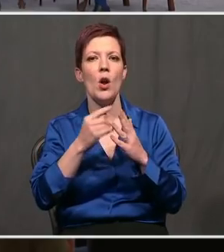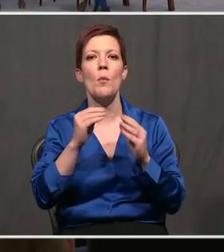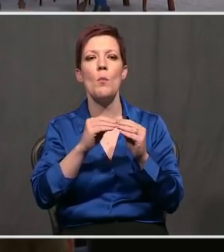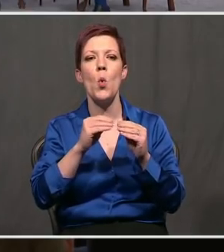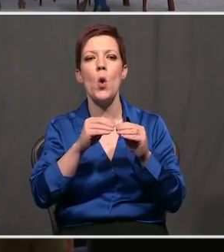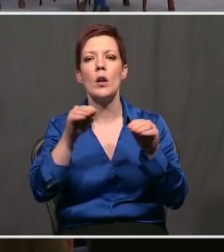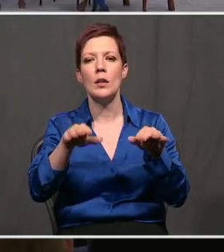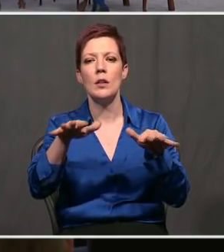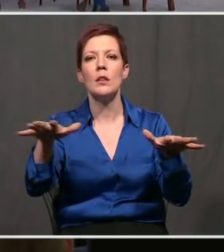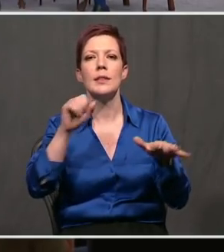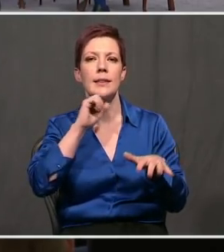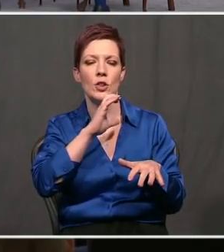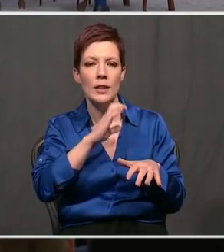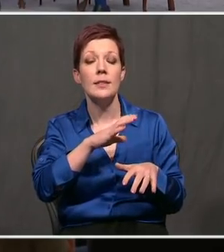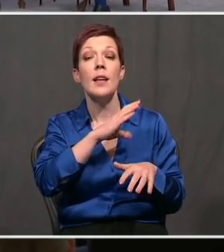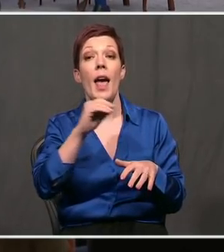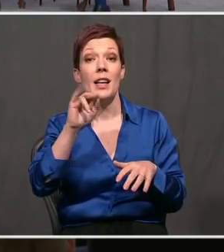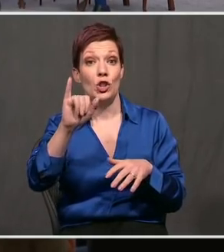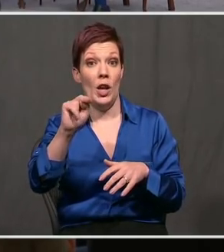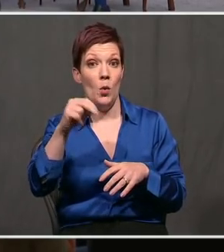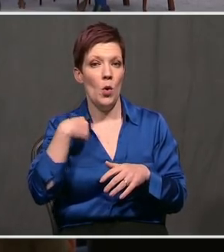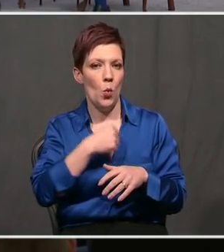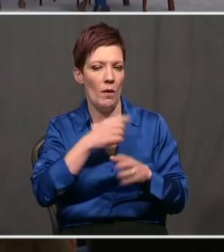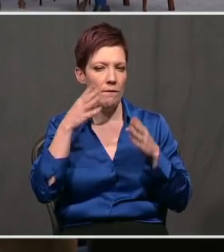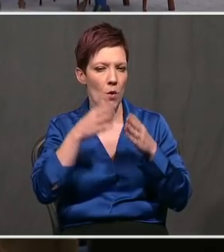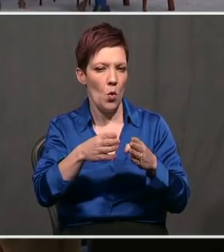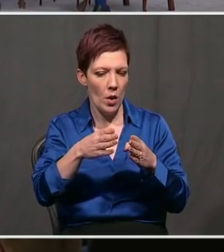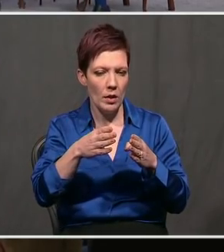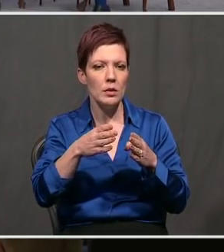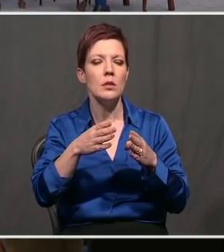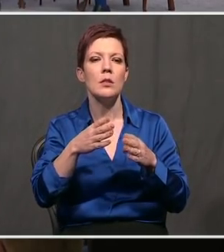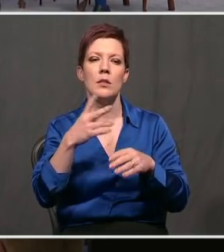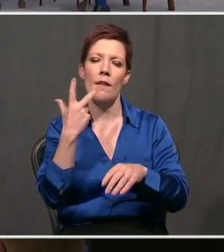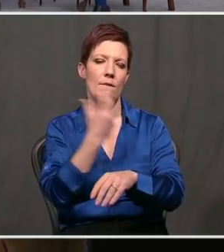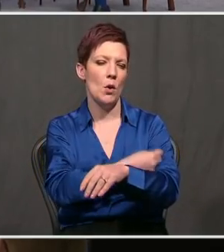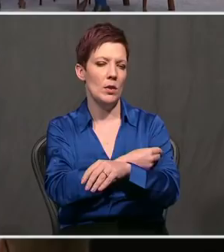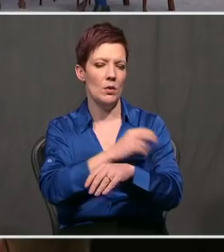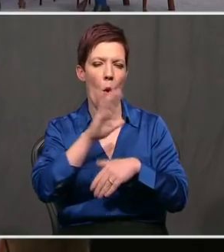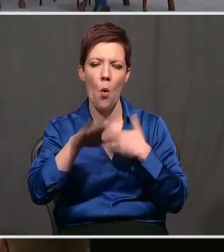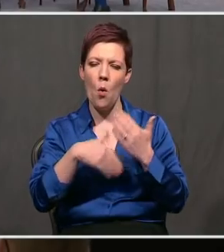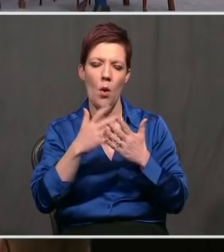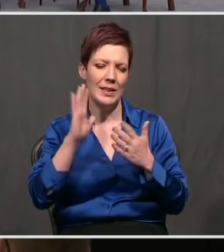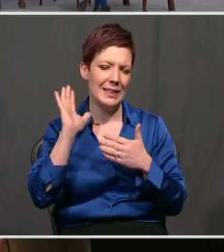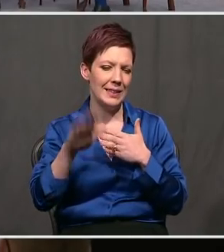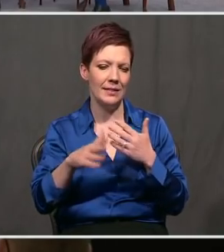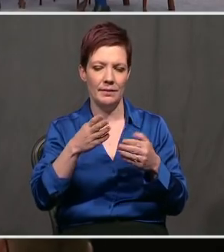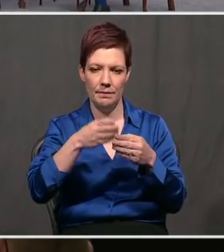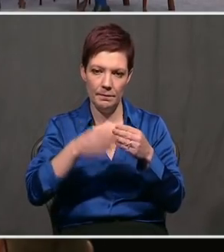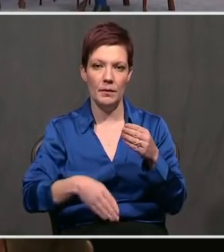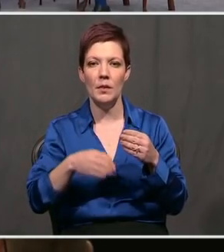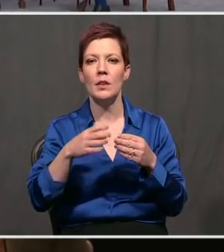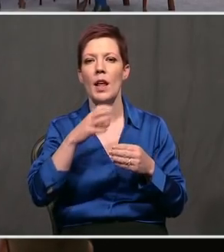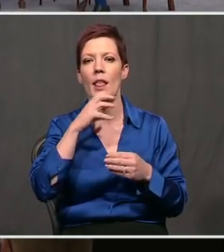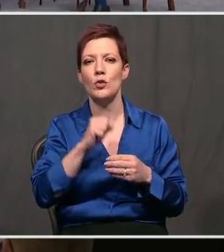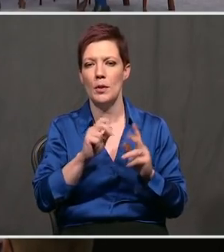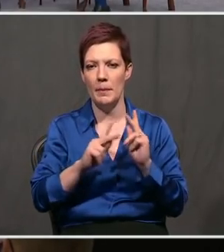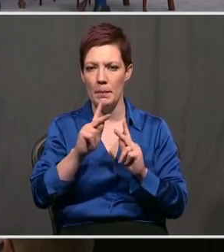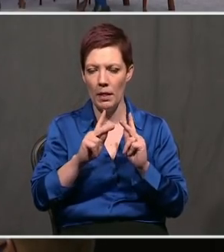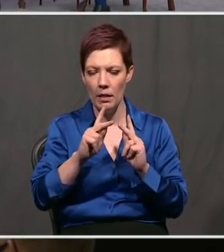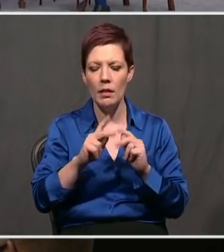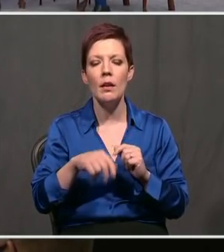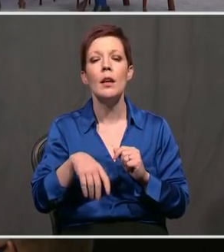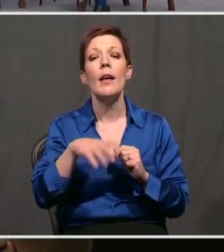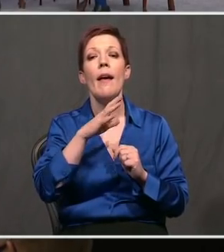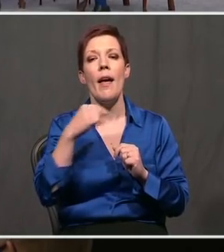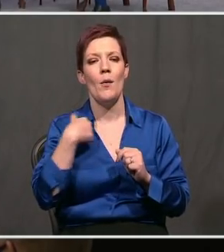then January really focus on vaccinating as many elderly people as we can. And so we're really excited about it.